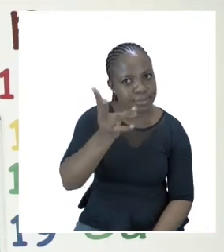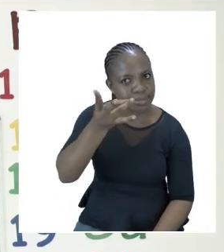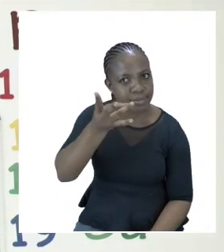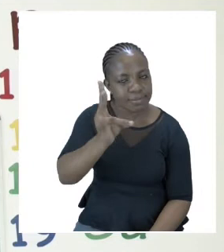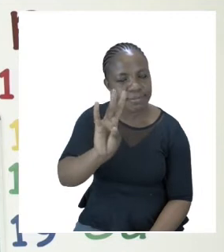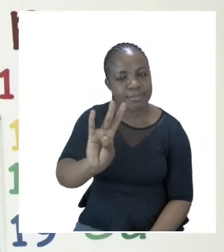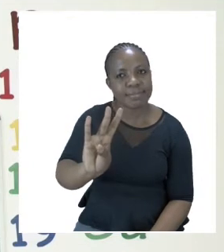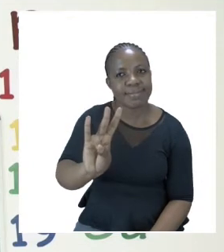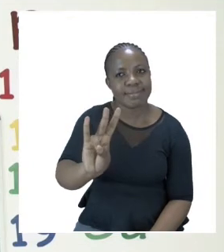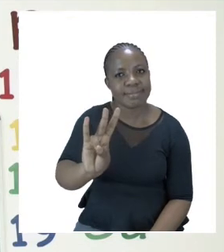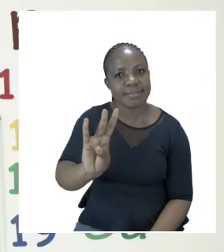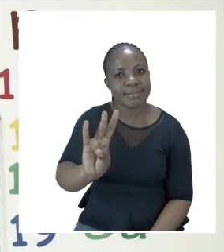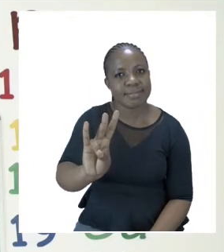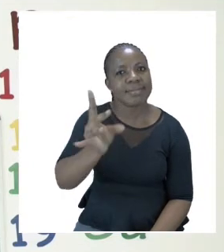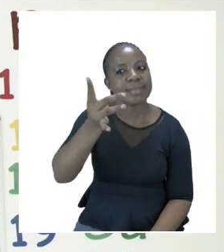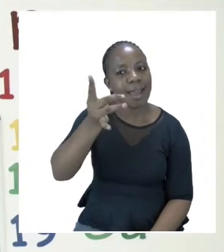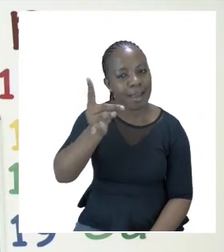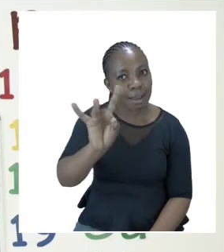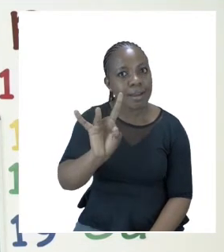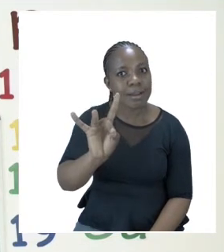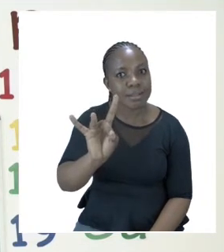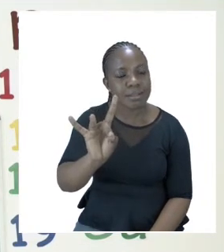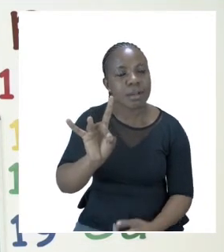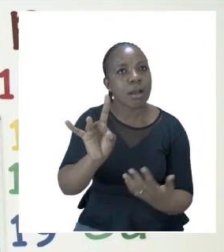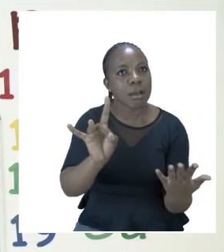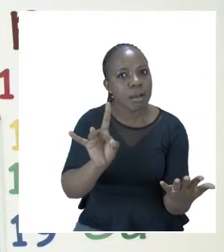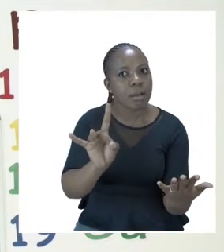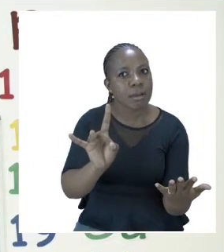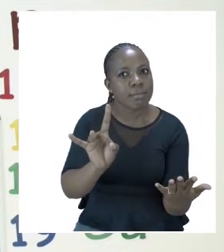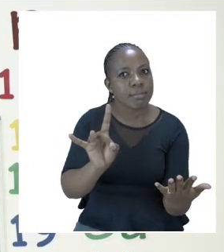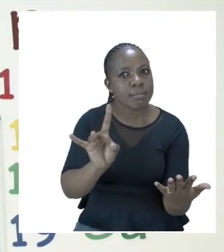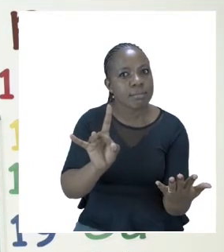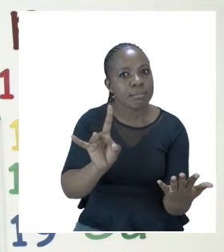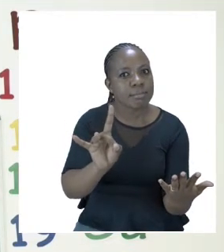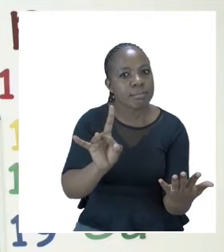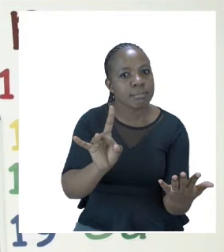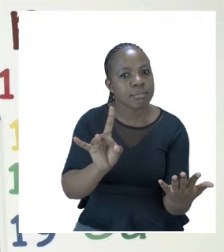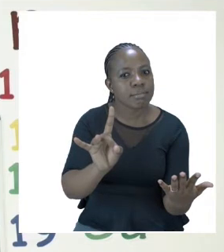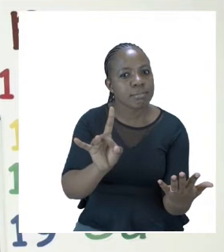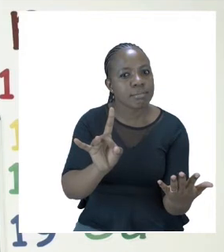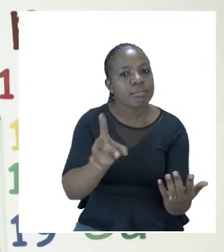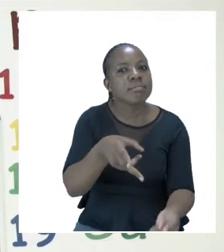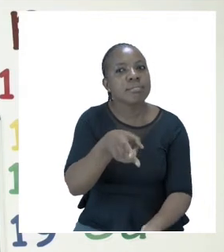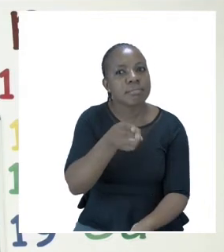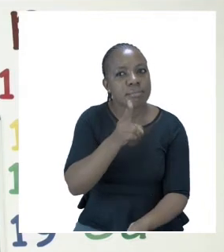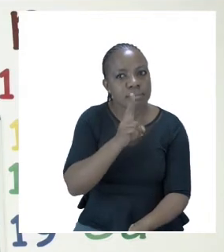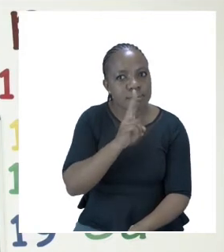seven, eight. So our answer for this one